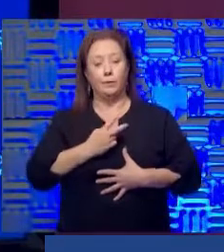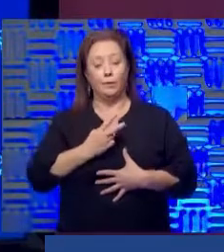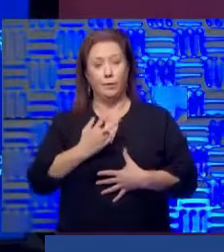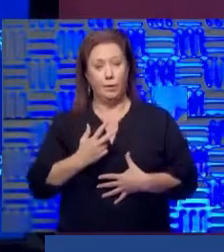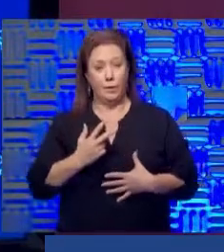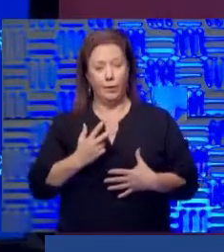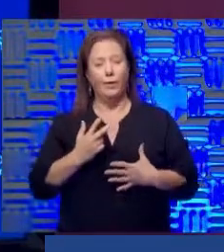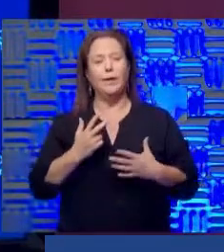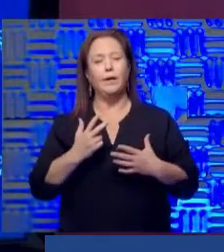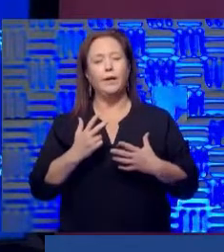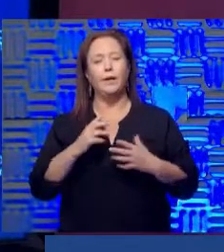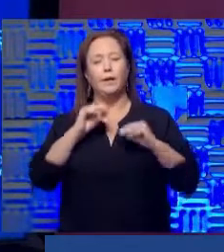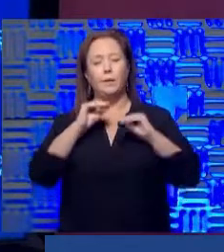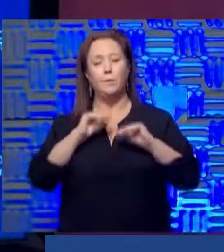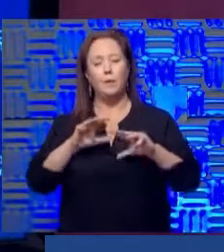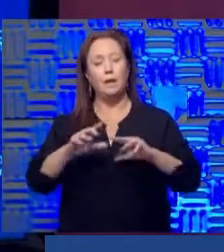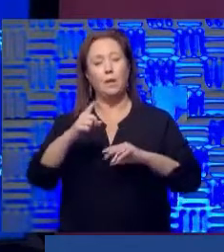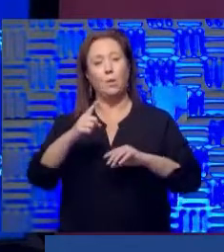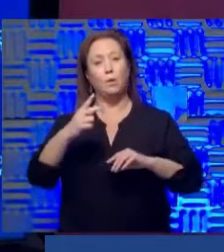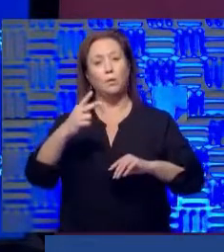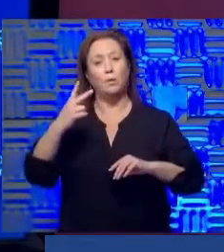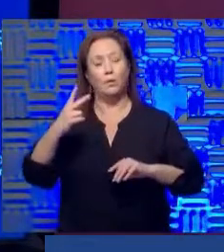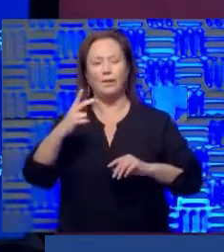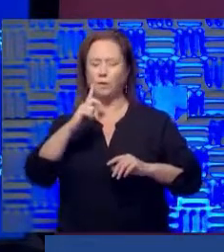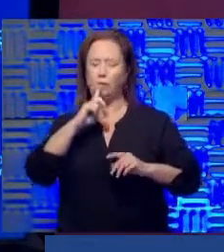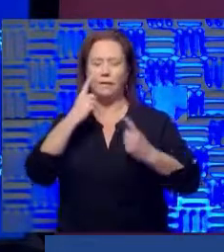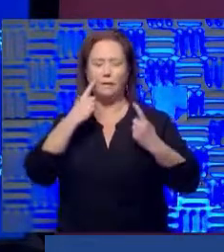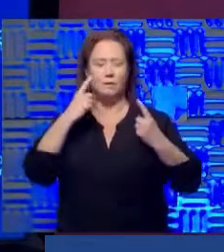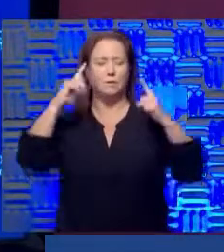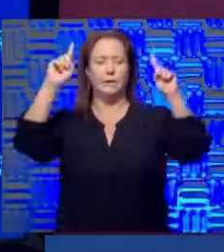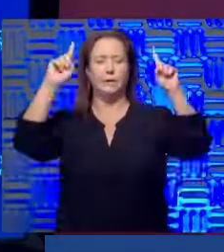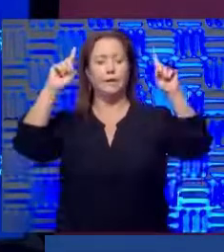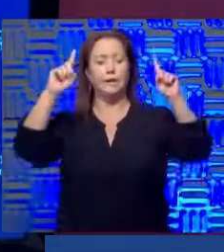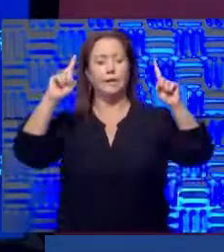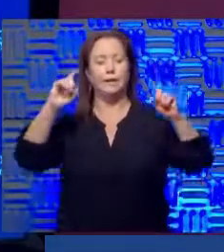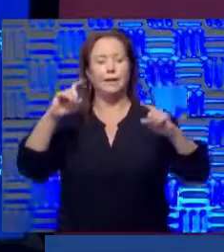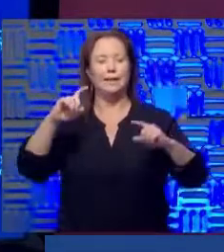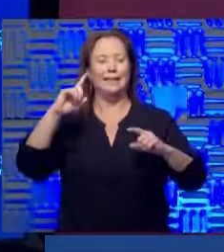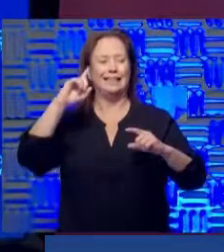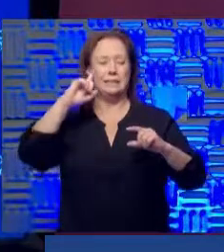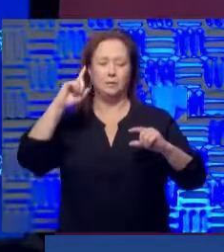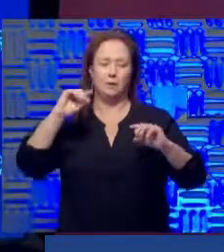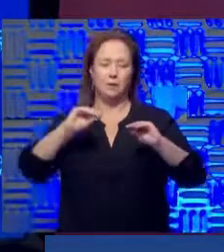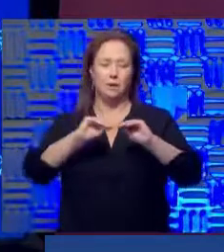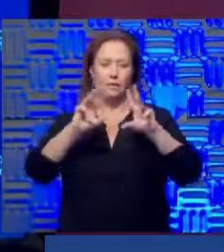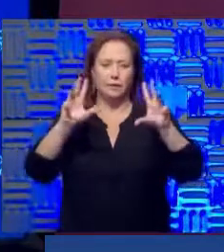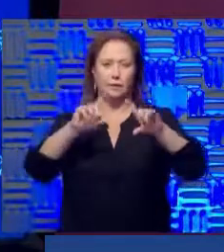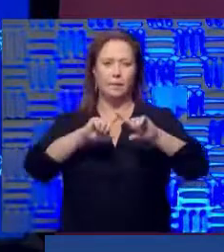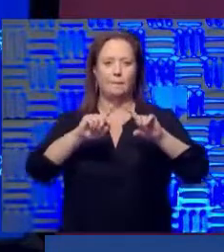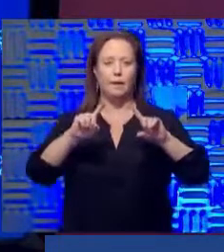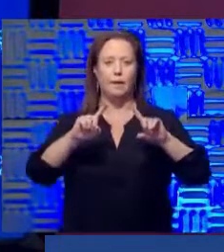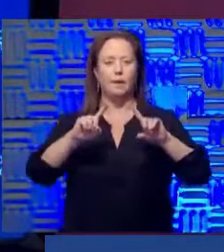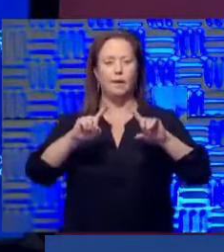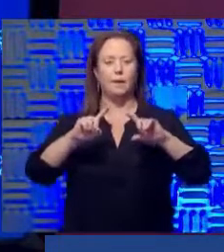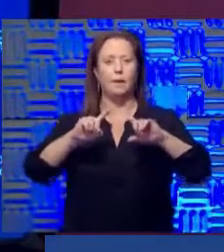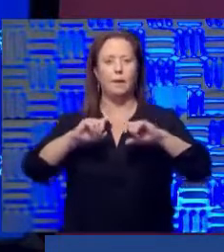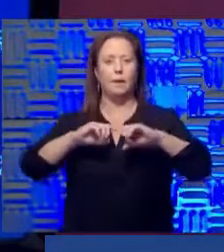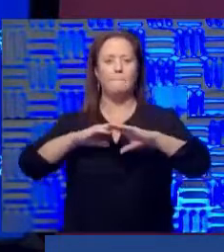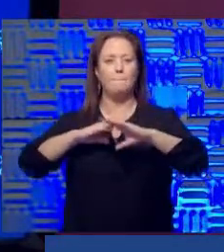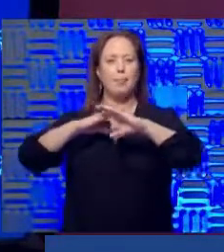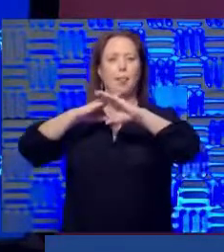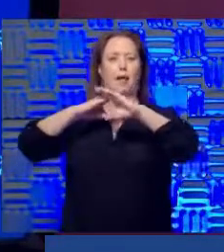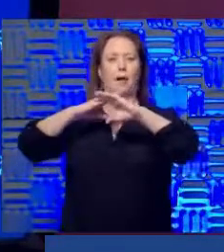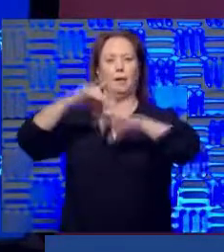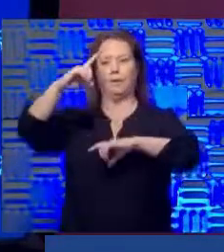most effective. And then trying not to, it sounds really obvious, but block all the